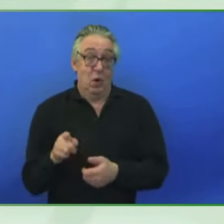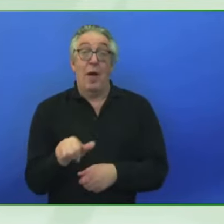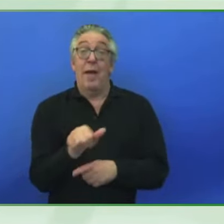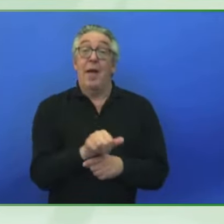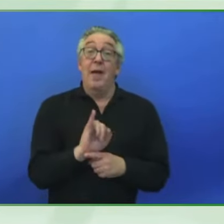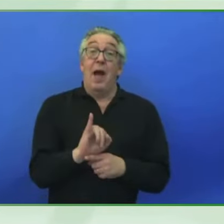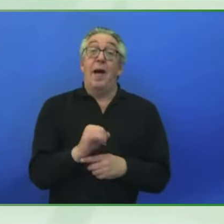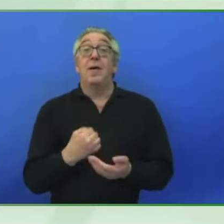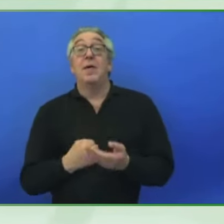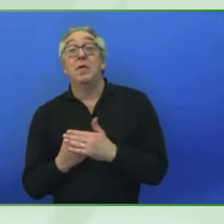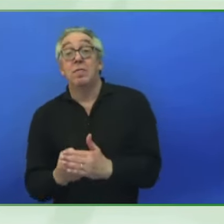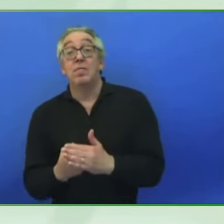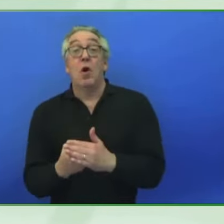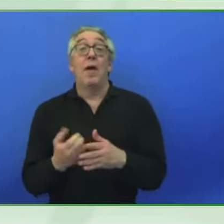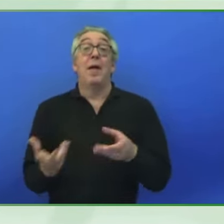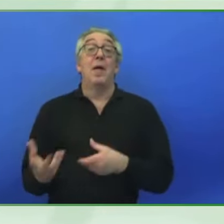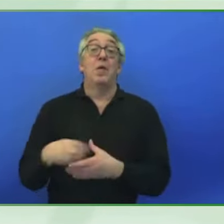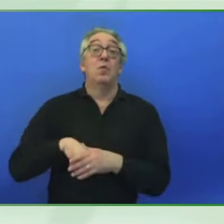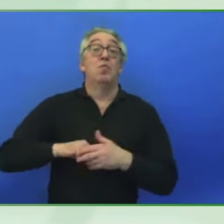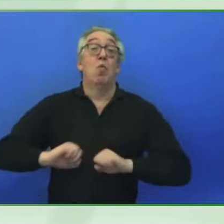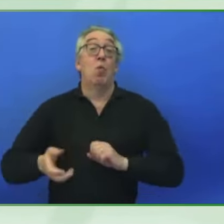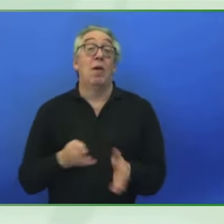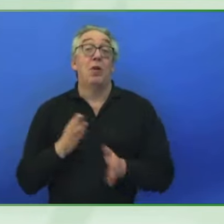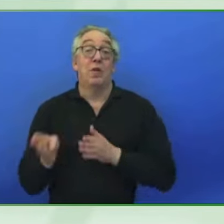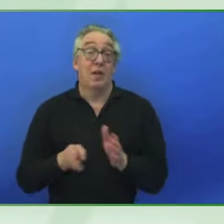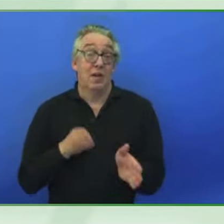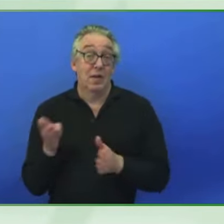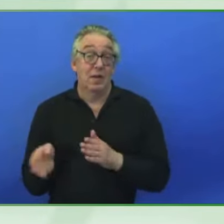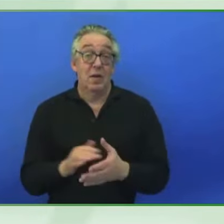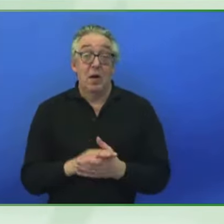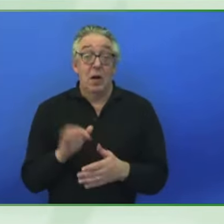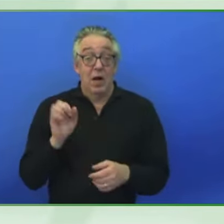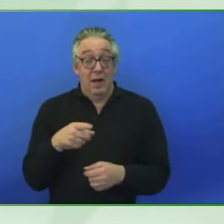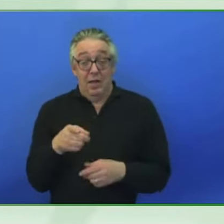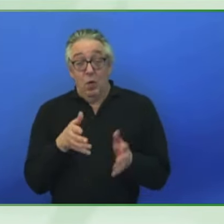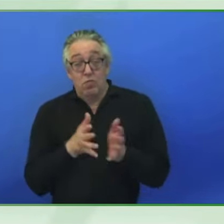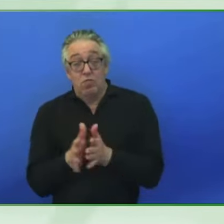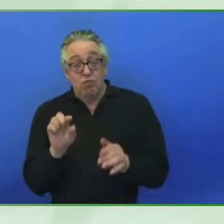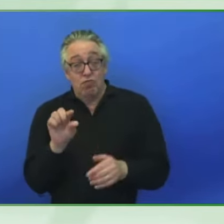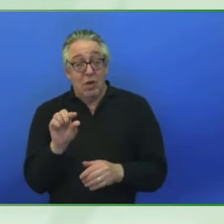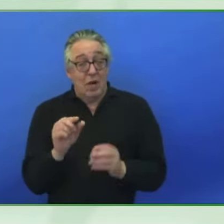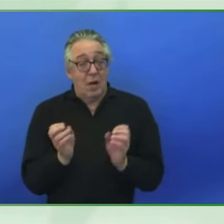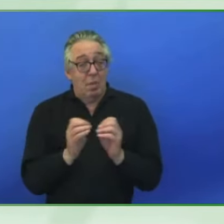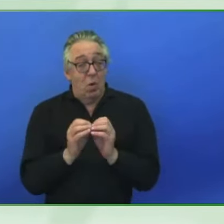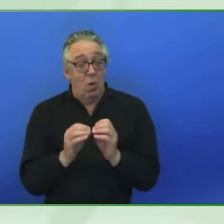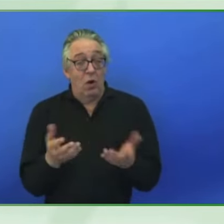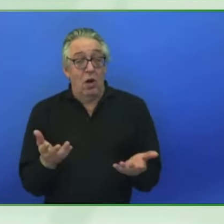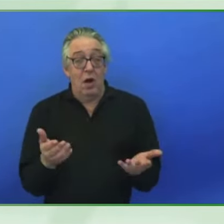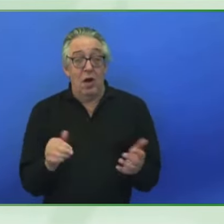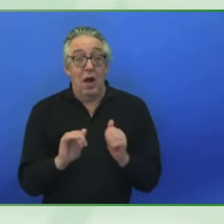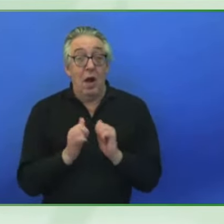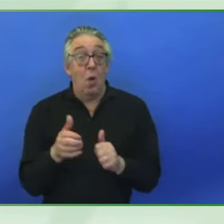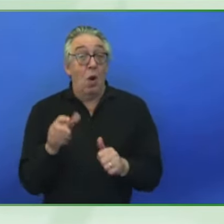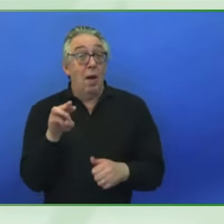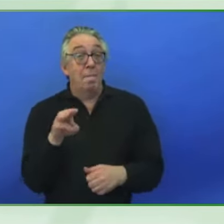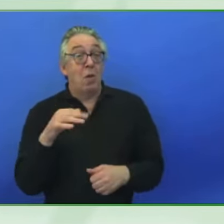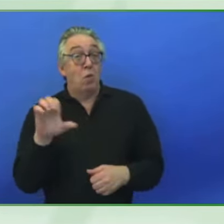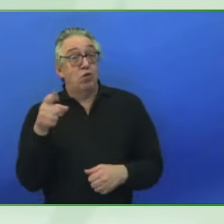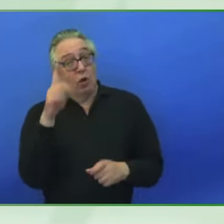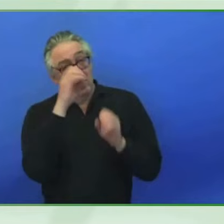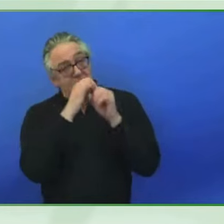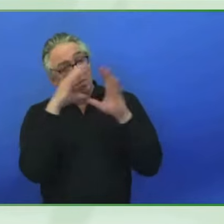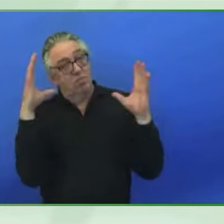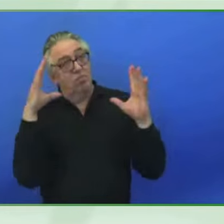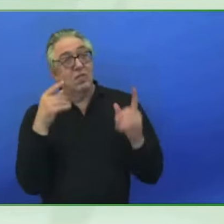cities. And if you could maybe tell us a little bit about, from your perspective, how Microsoft sees the potential and the reality